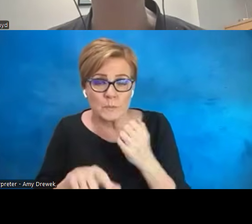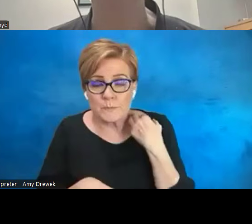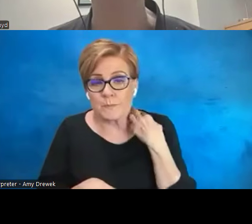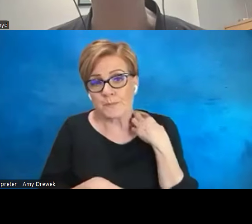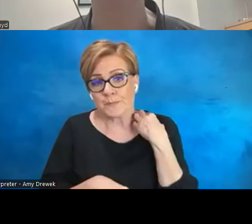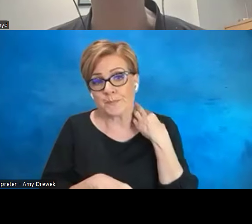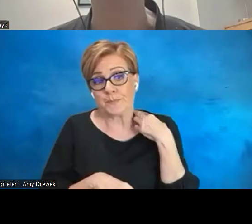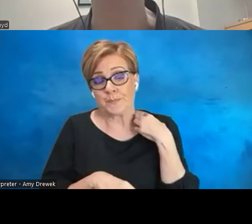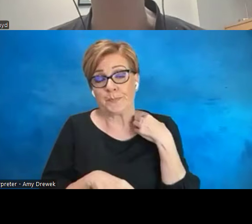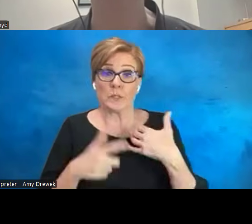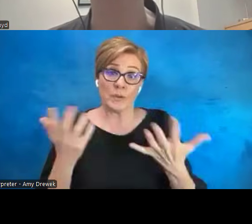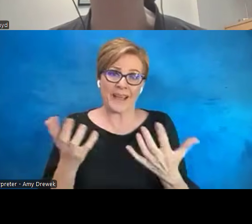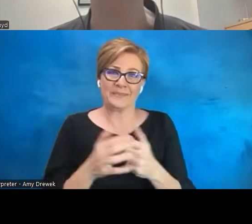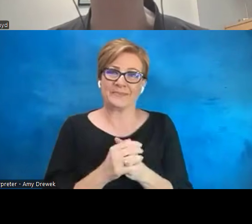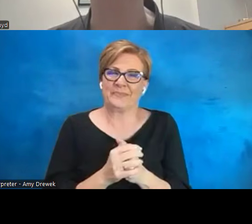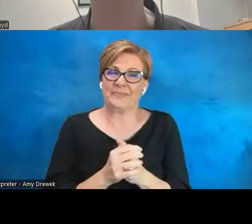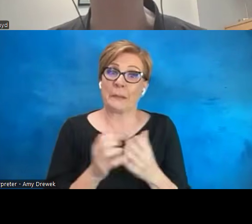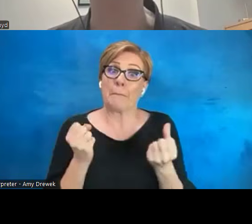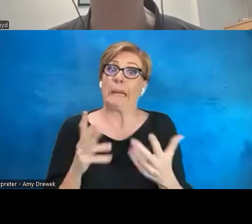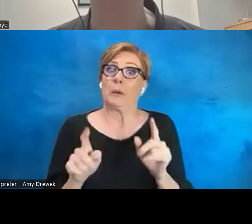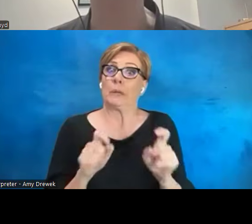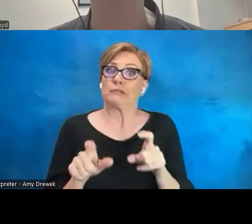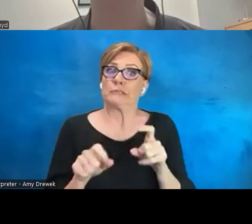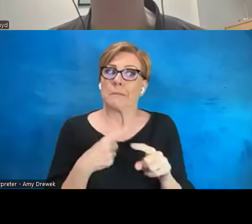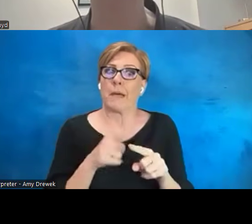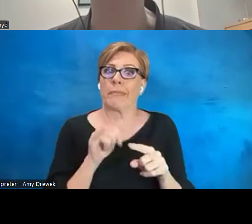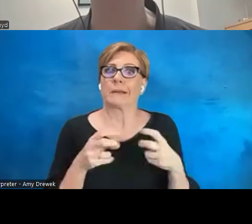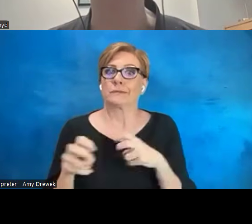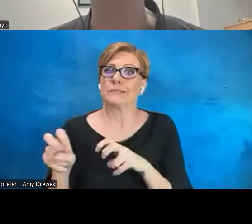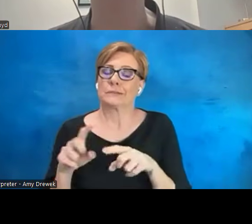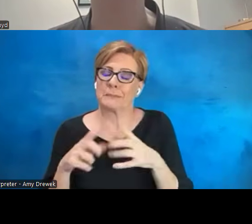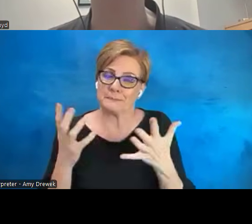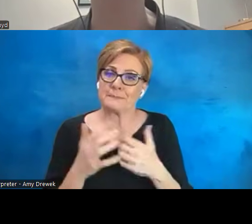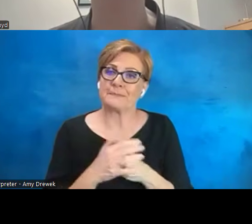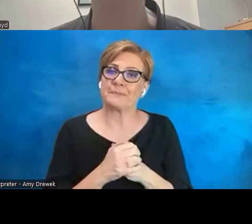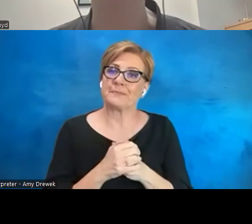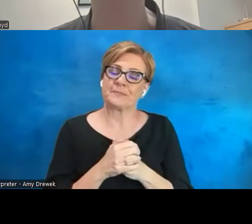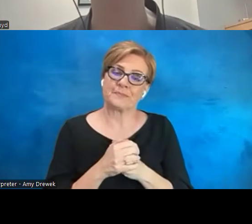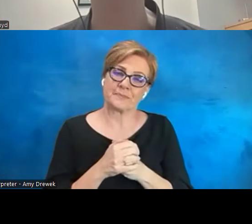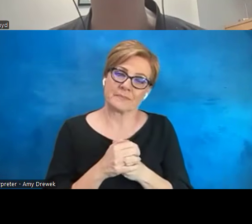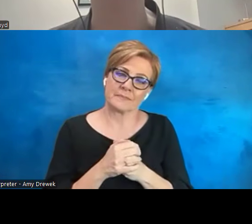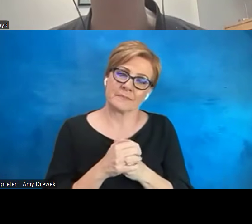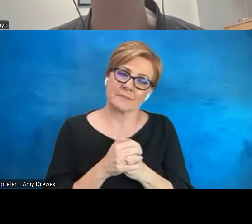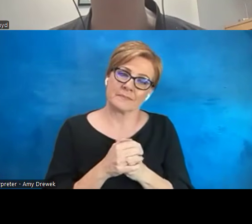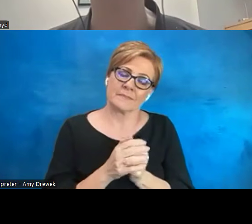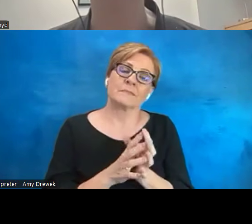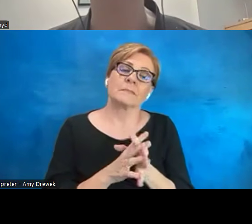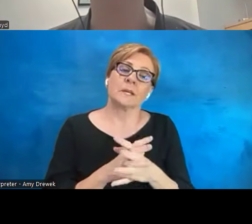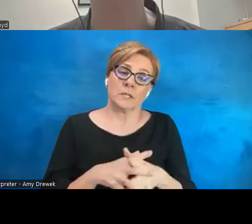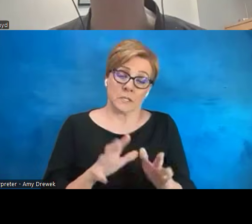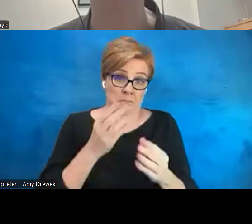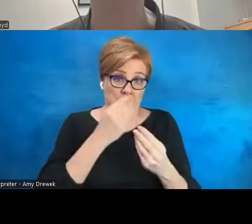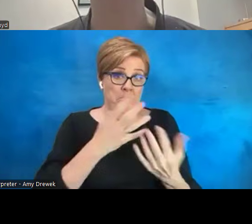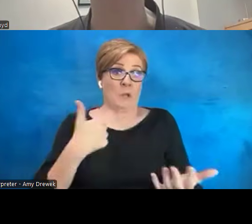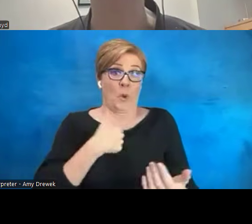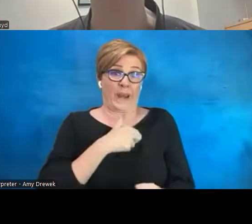Yeah, I have a lot of questions about this. So we are keeping an eye on this. It's not